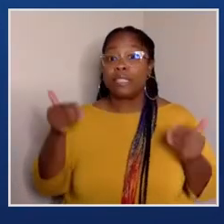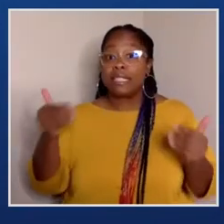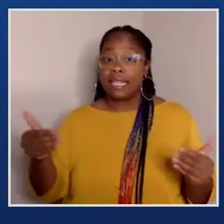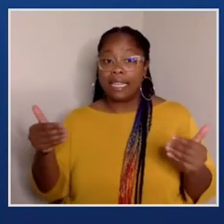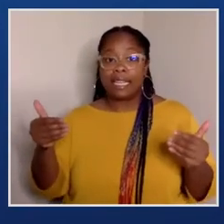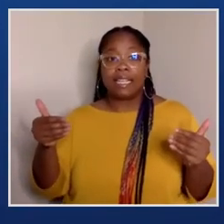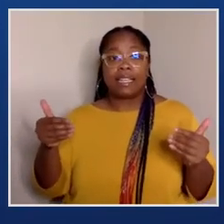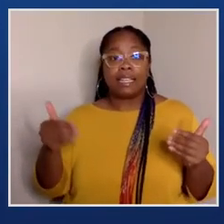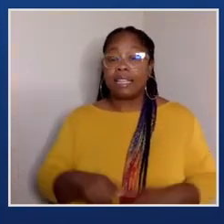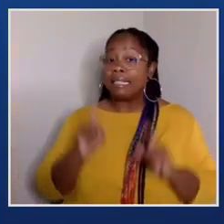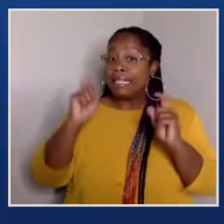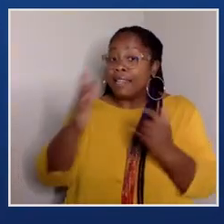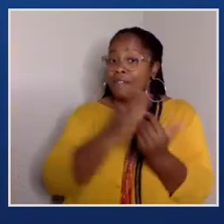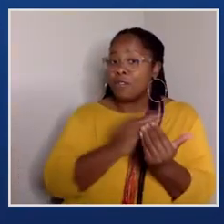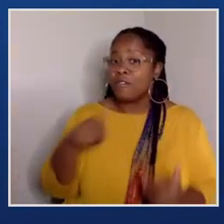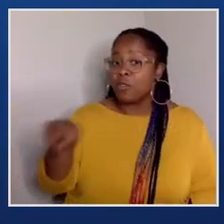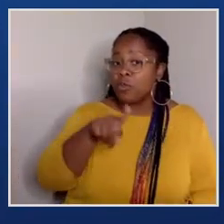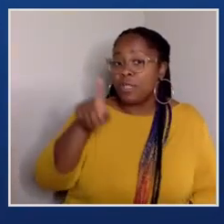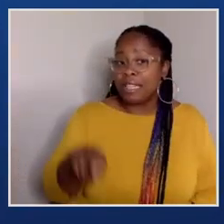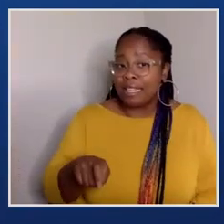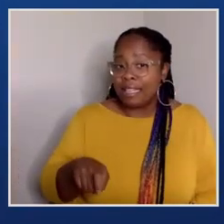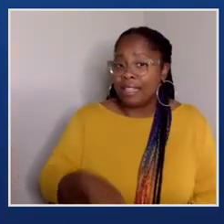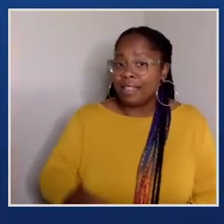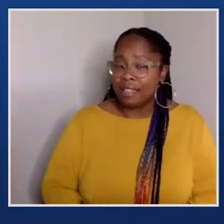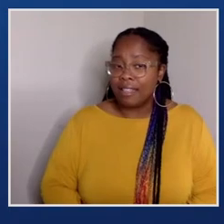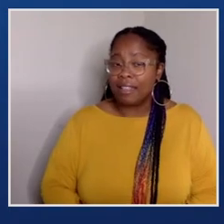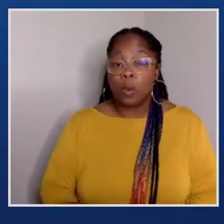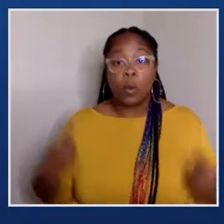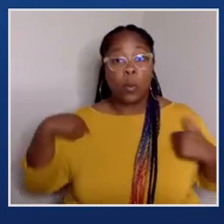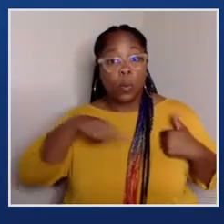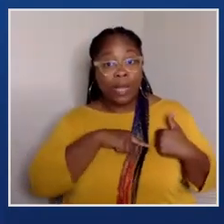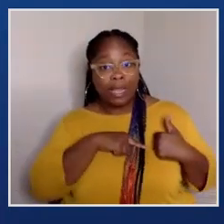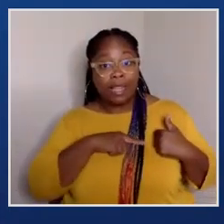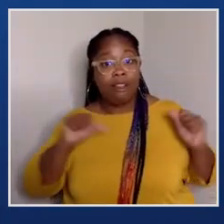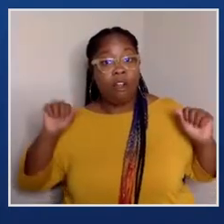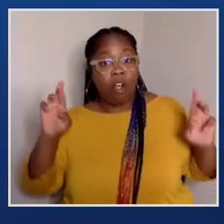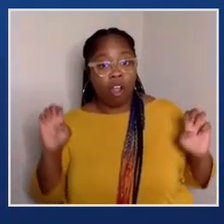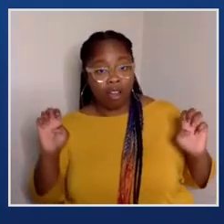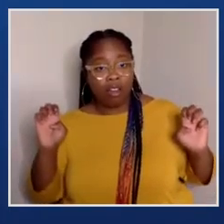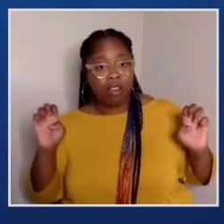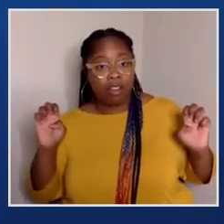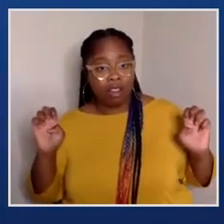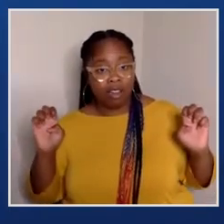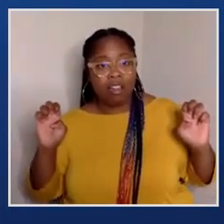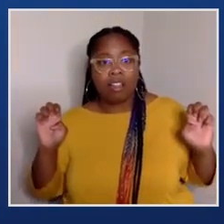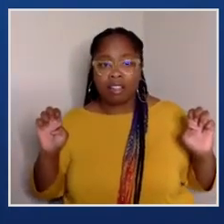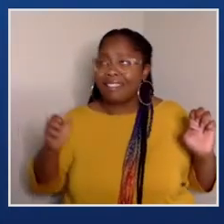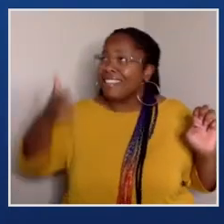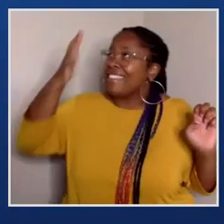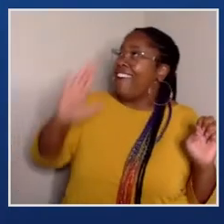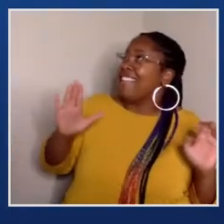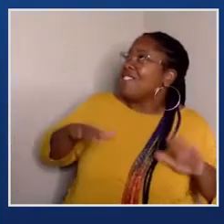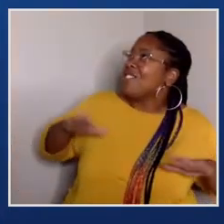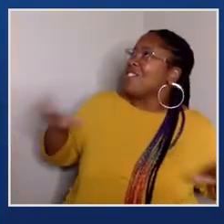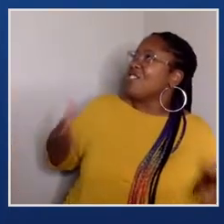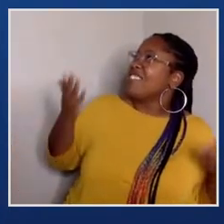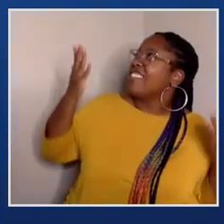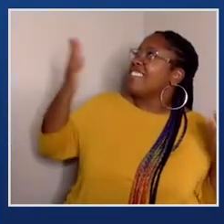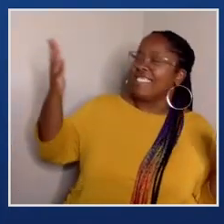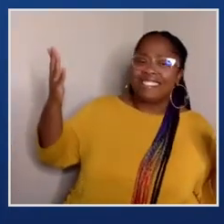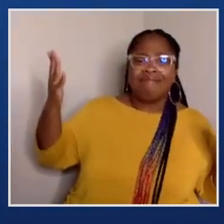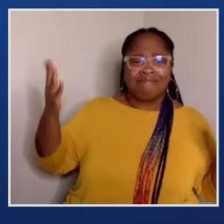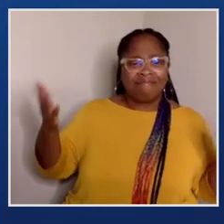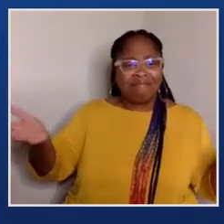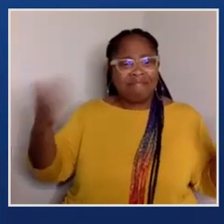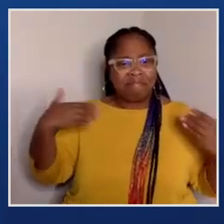hectic. To give you what you need, hectic. We are get hectic. God's children. Get hectic. We put